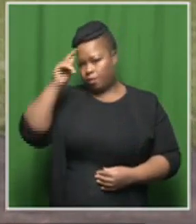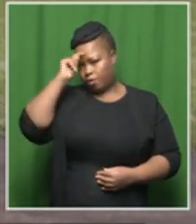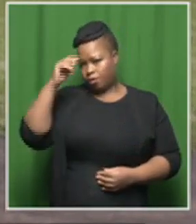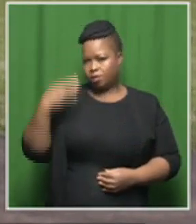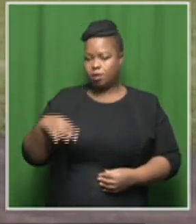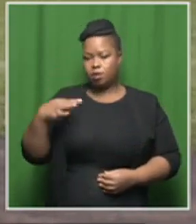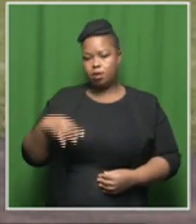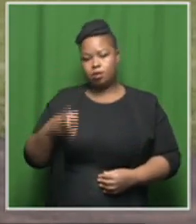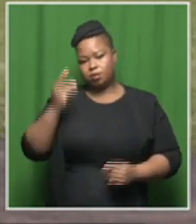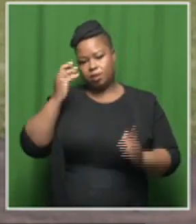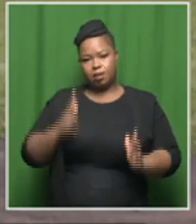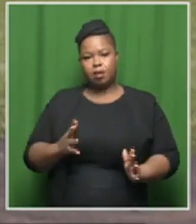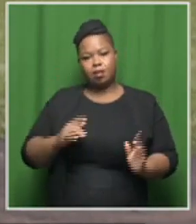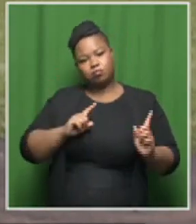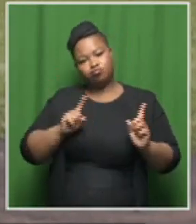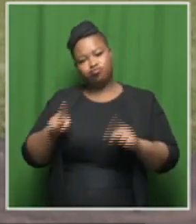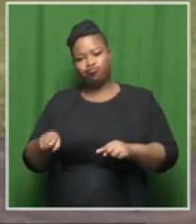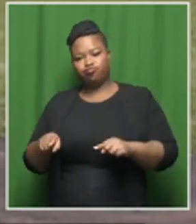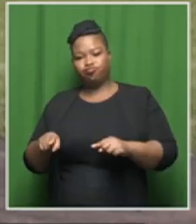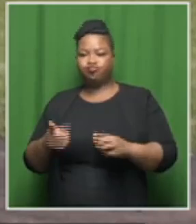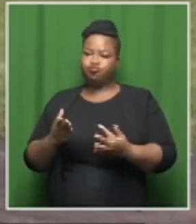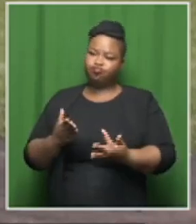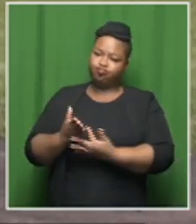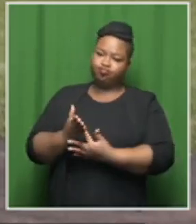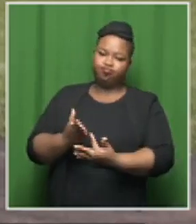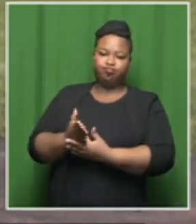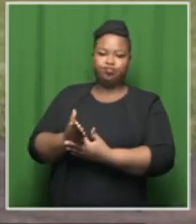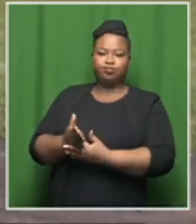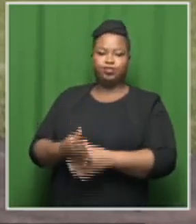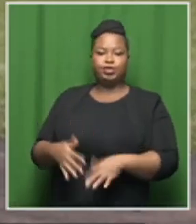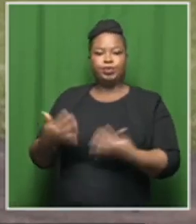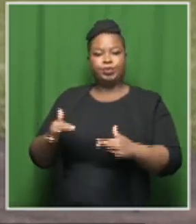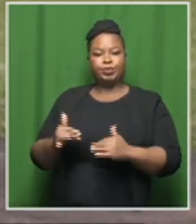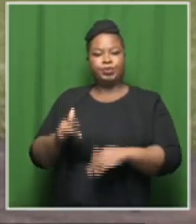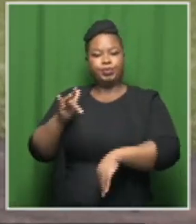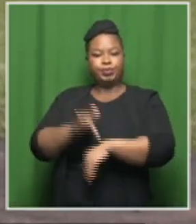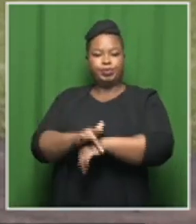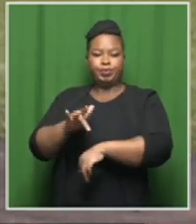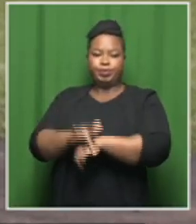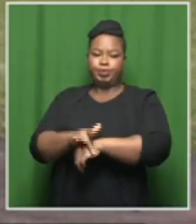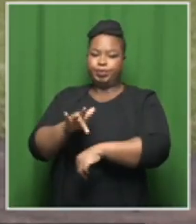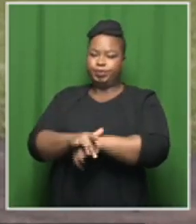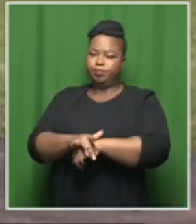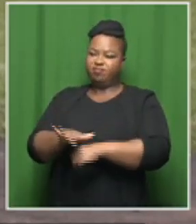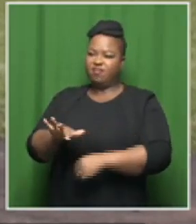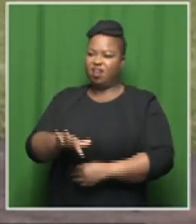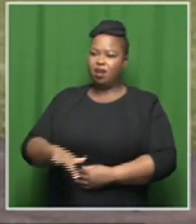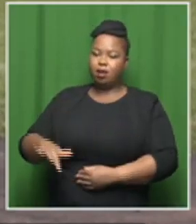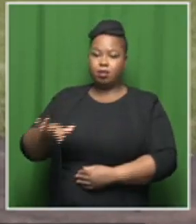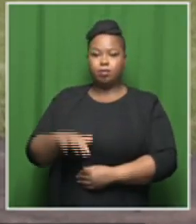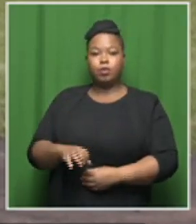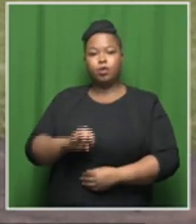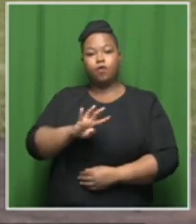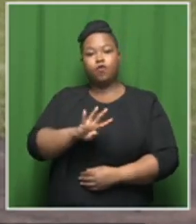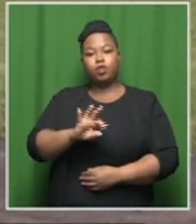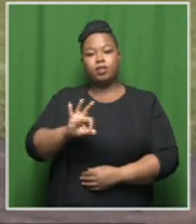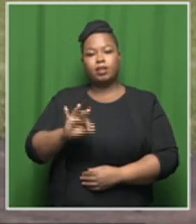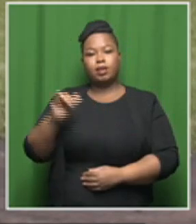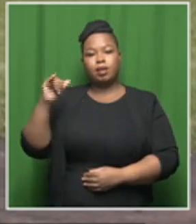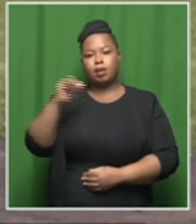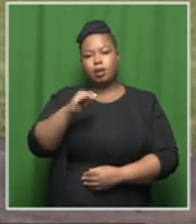young learners can come now or have access to such a world-class facility. And speaking of 43 Air School,